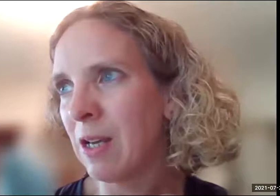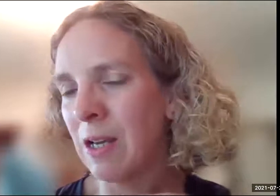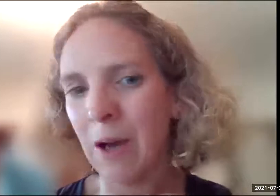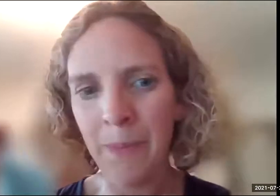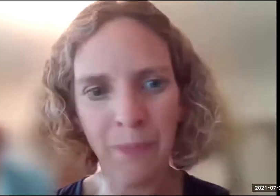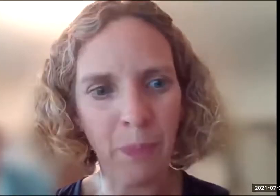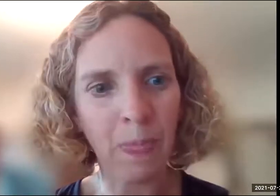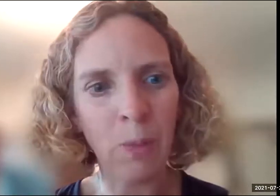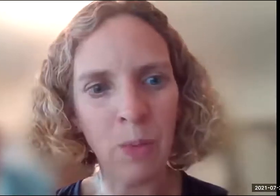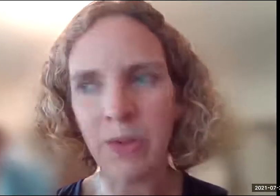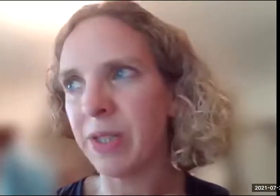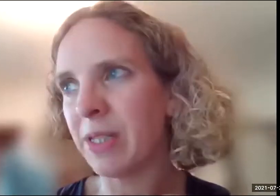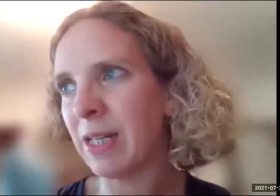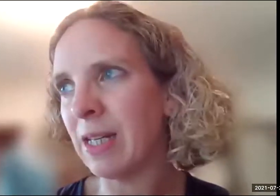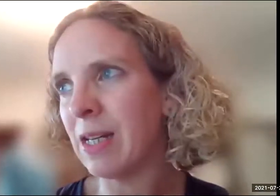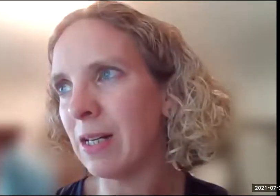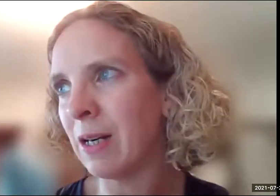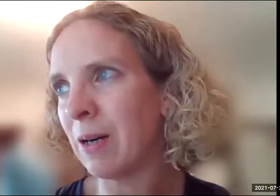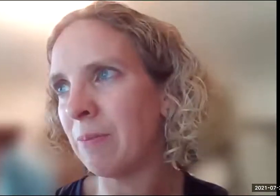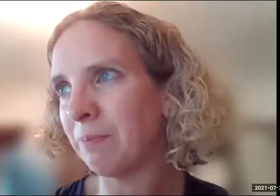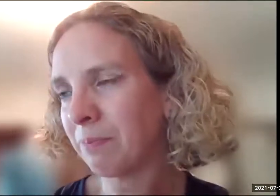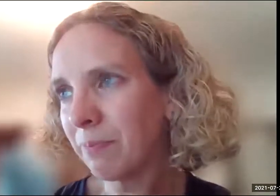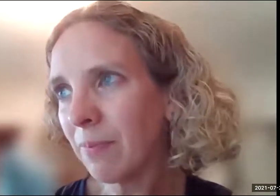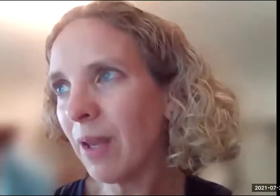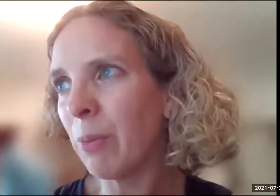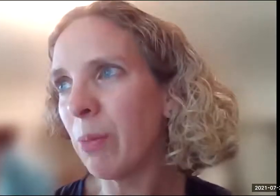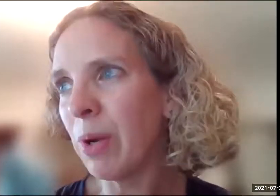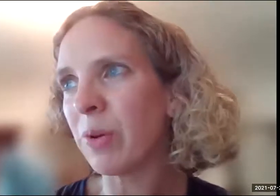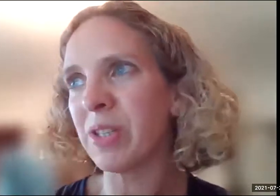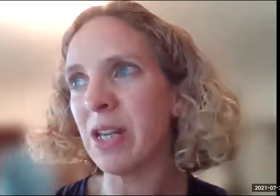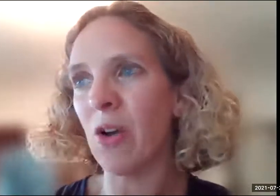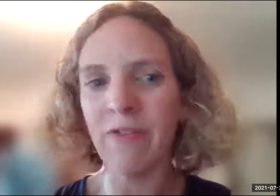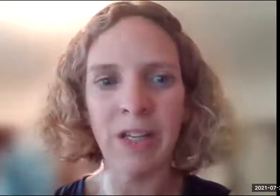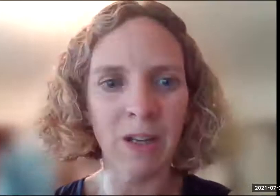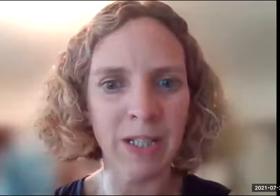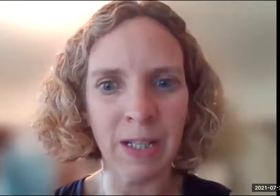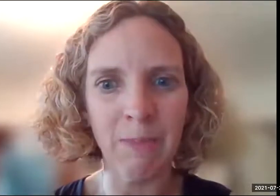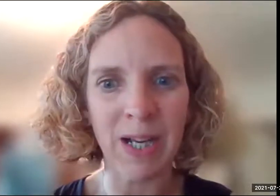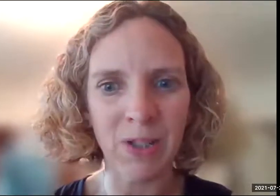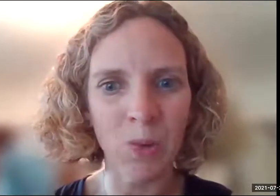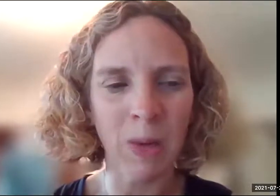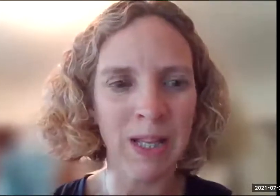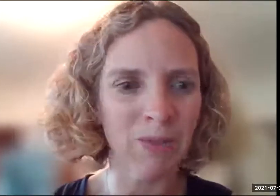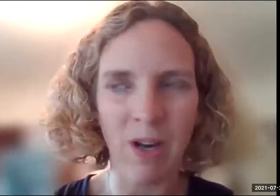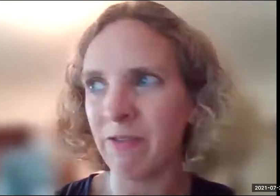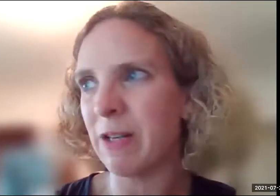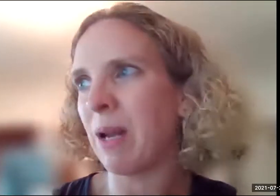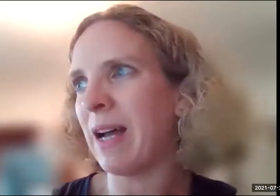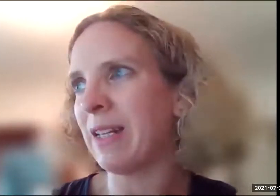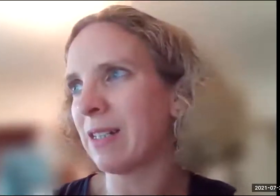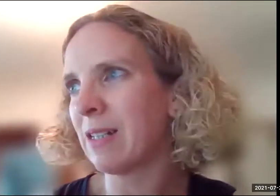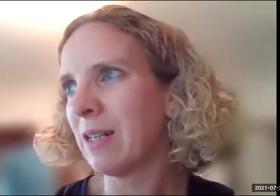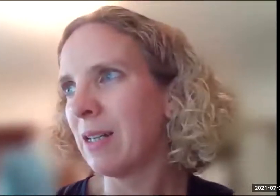disability. We want to see we want to see COVID-19 back to school plans,